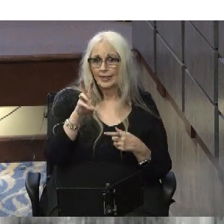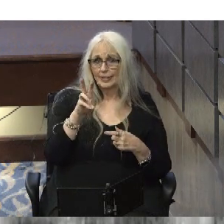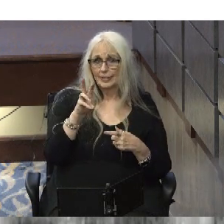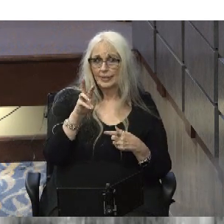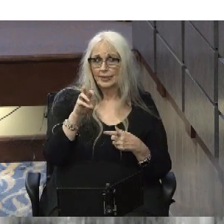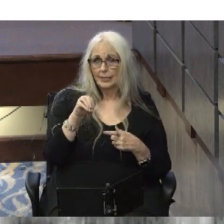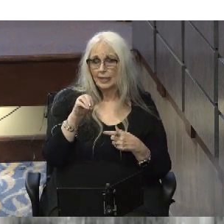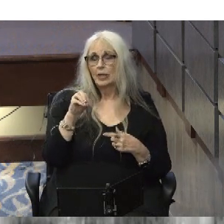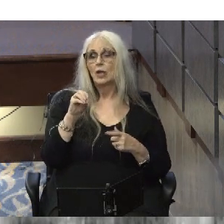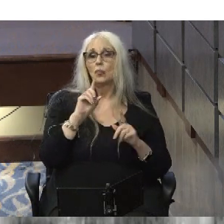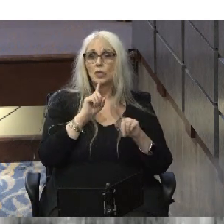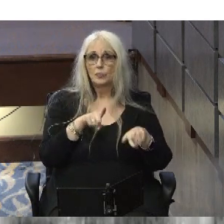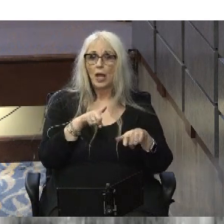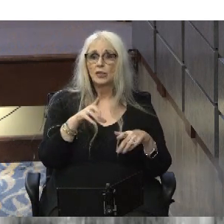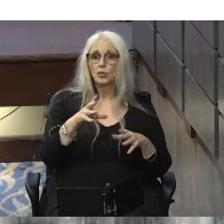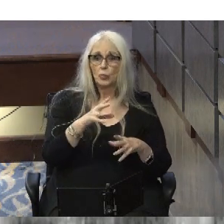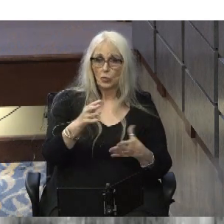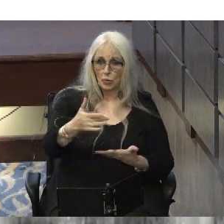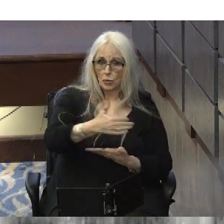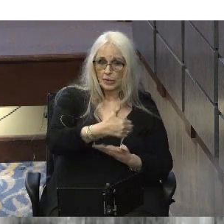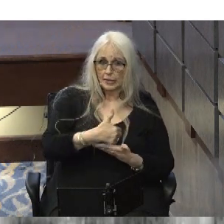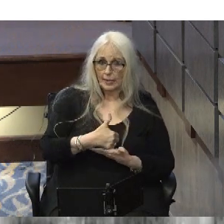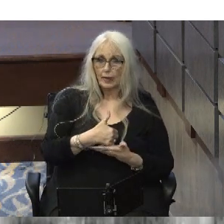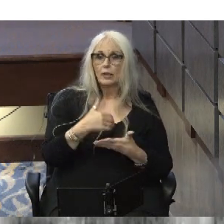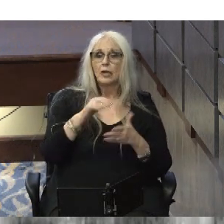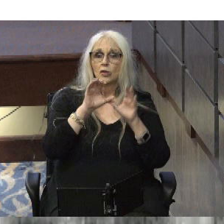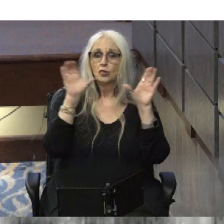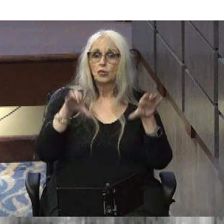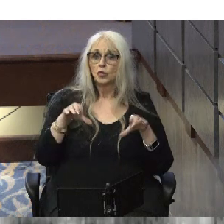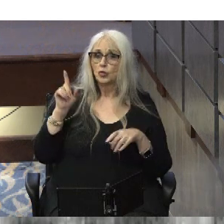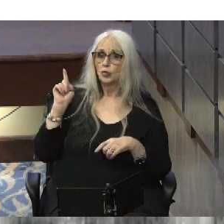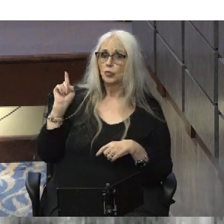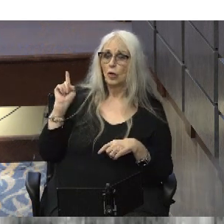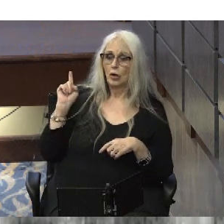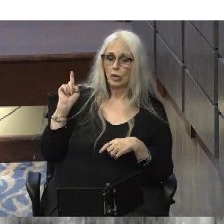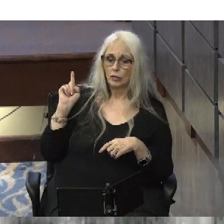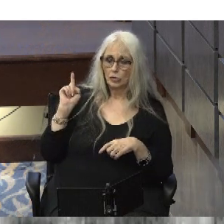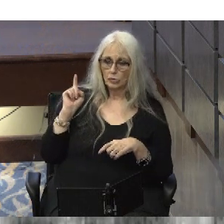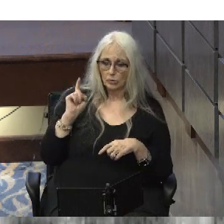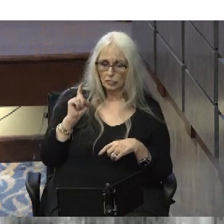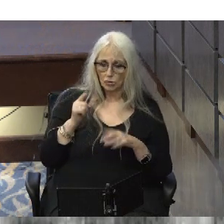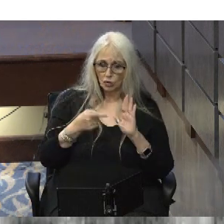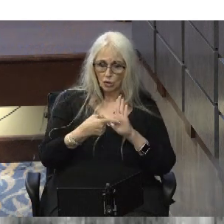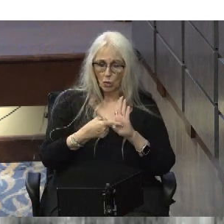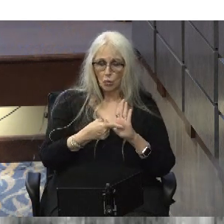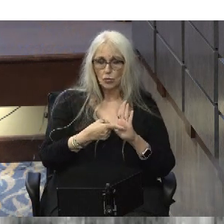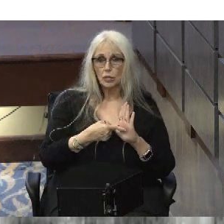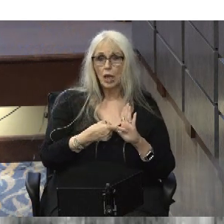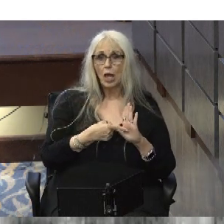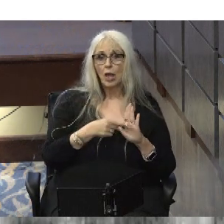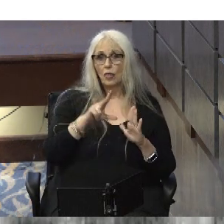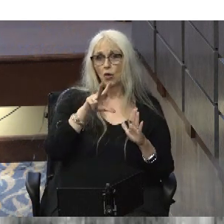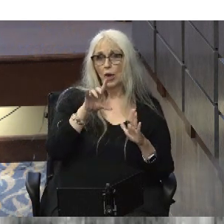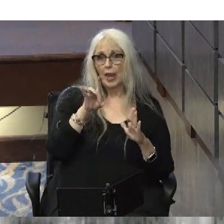were received. So this chart notes that